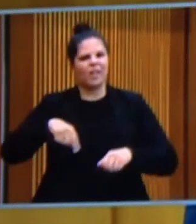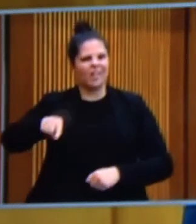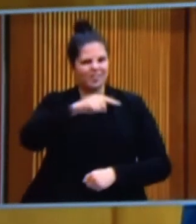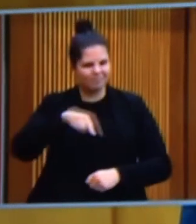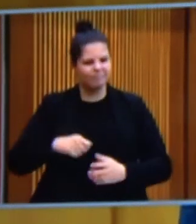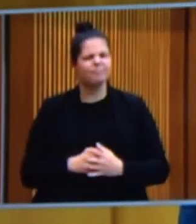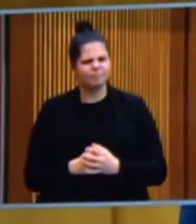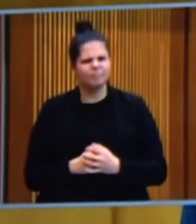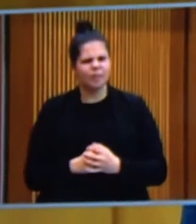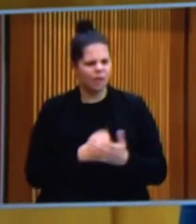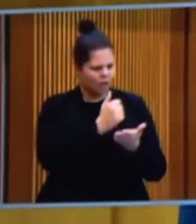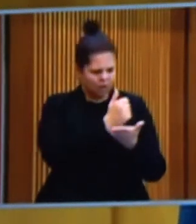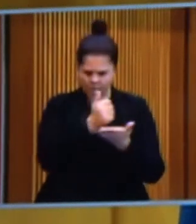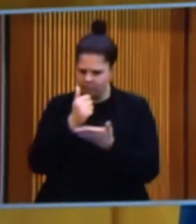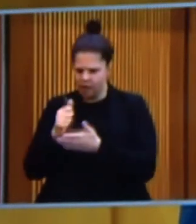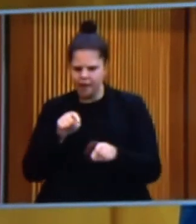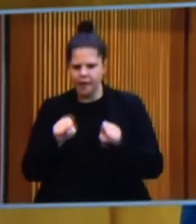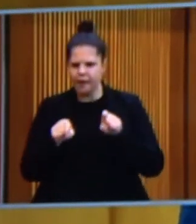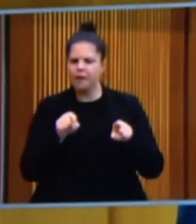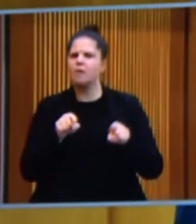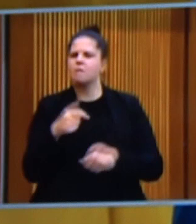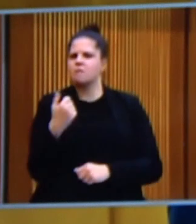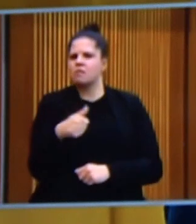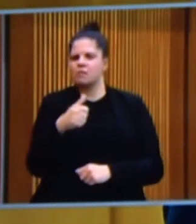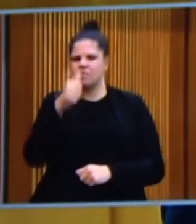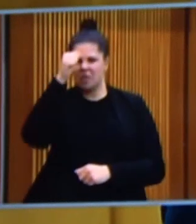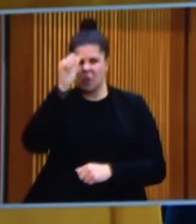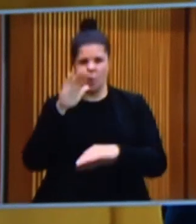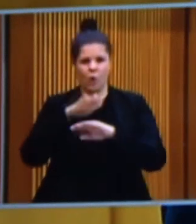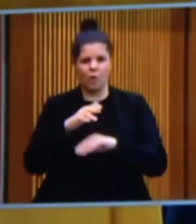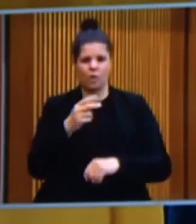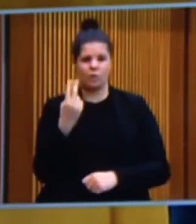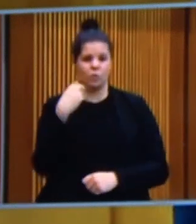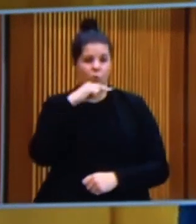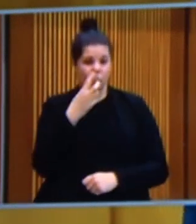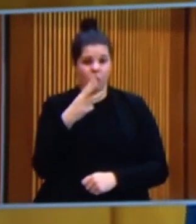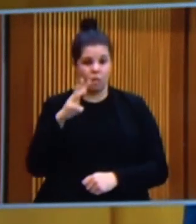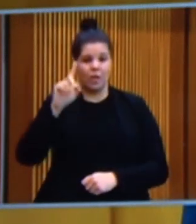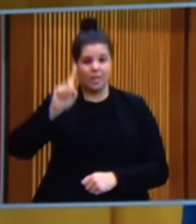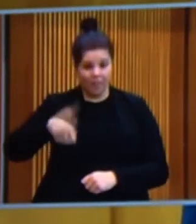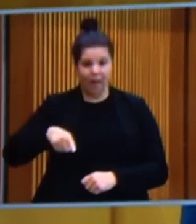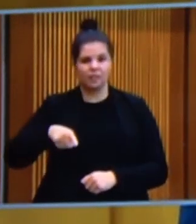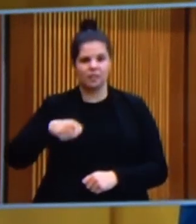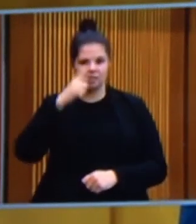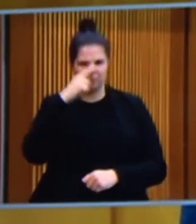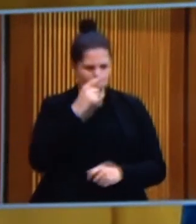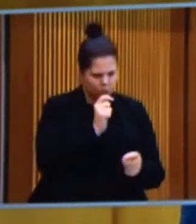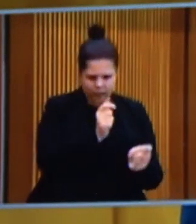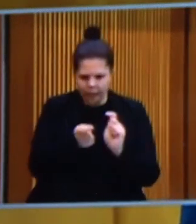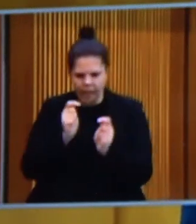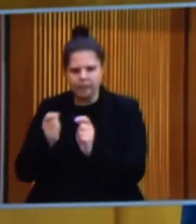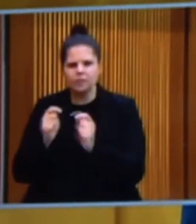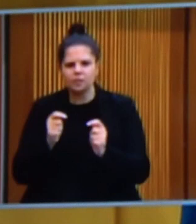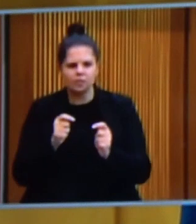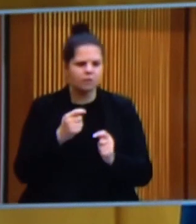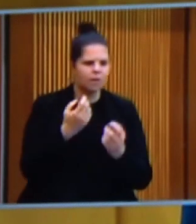fact that now with well over 230,000 tests completed, we have what